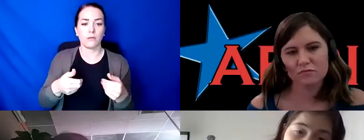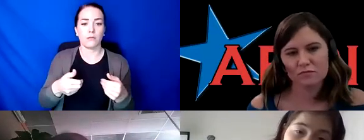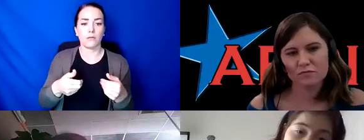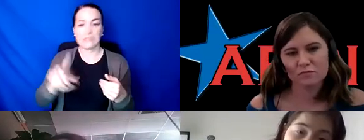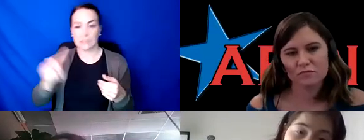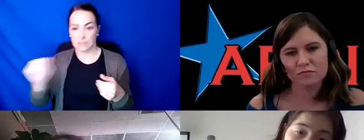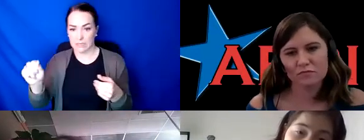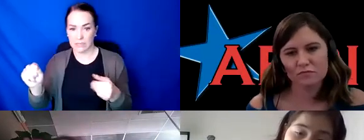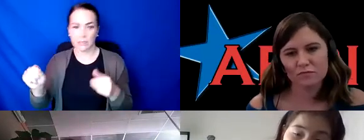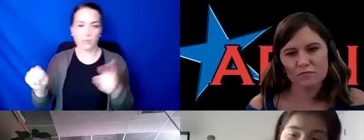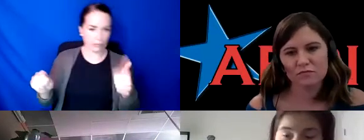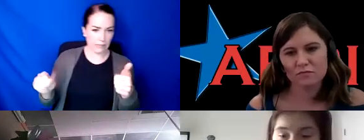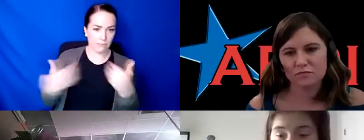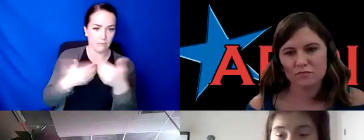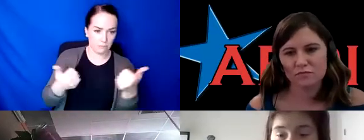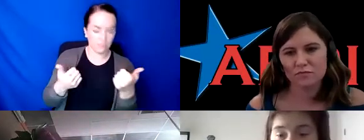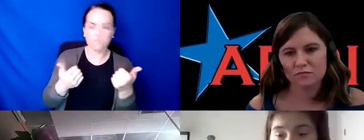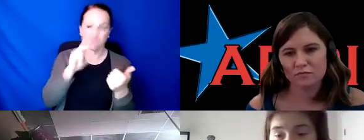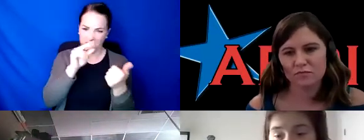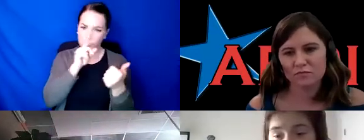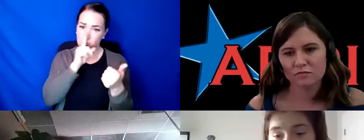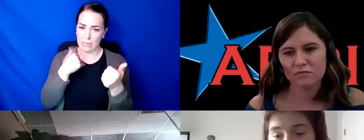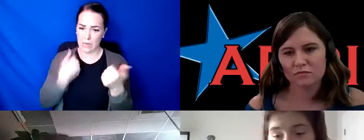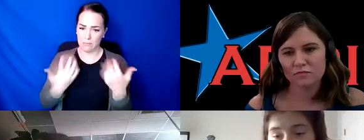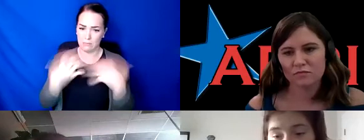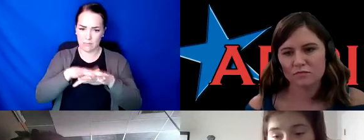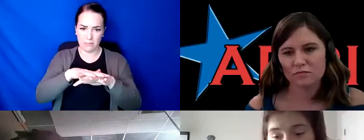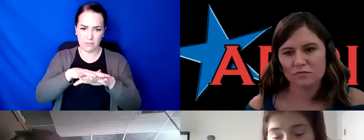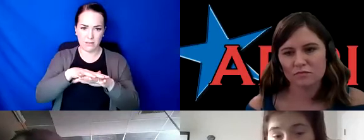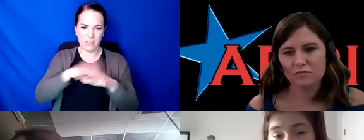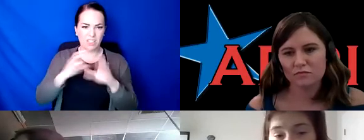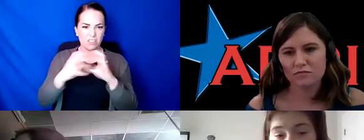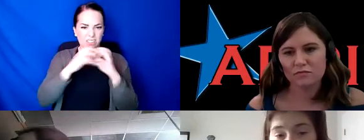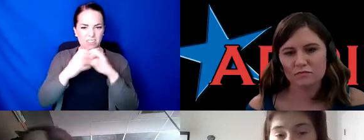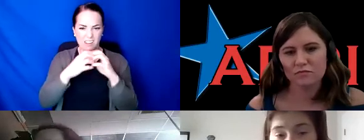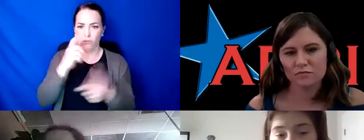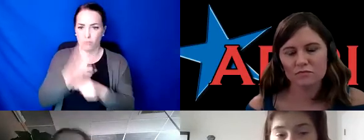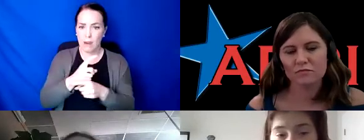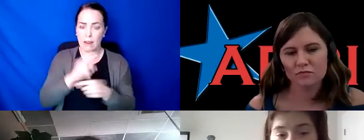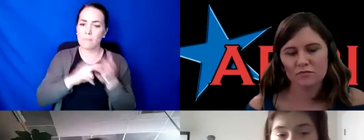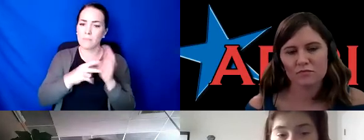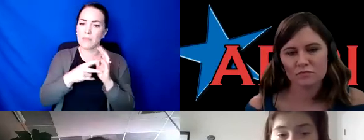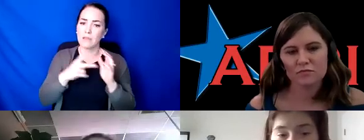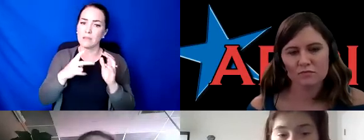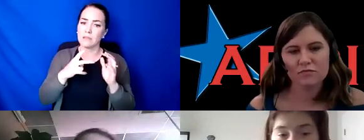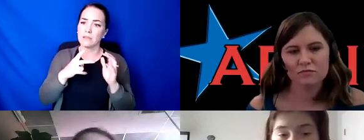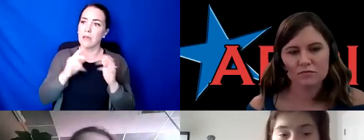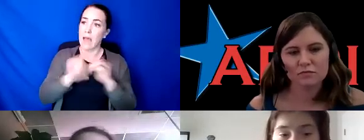my mental illness makes things like I see the world in a whole different way, and it gives me the ability to do a lot of the work that I